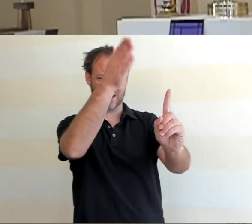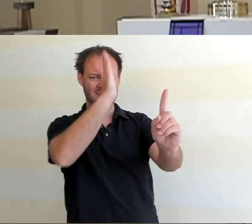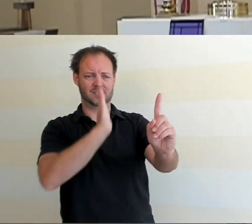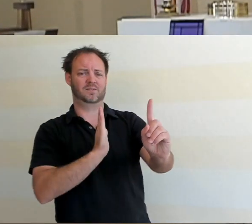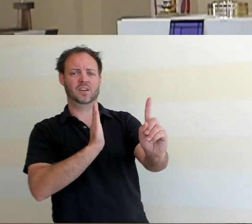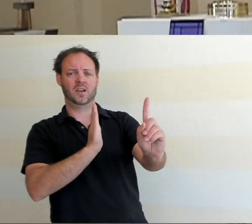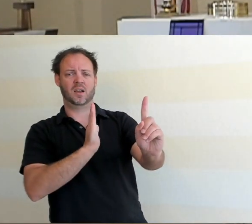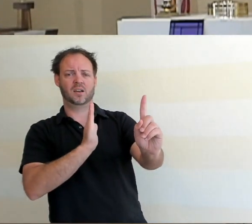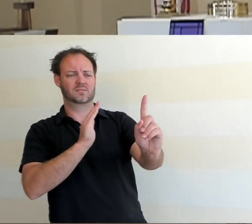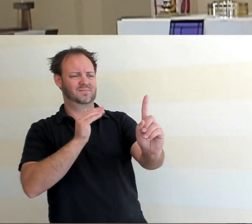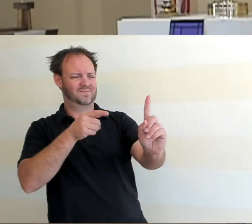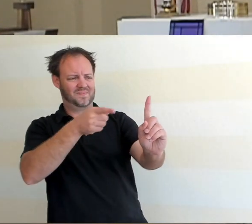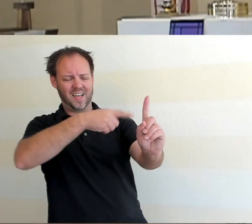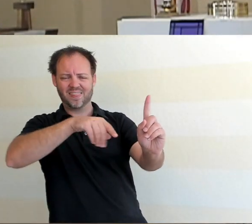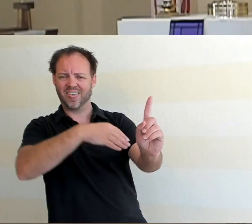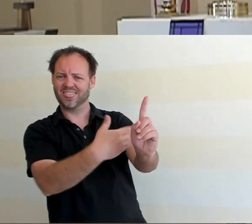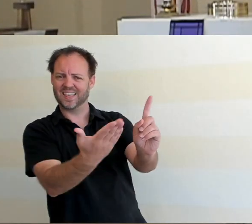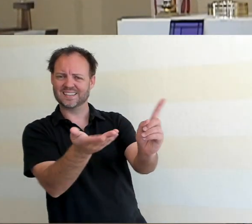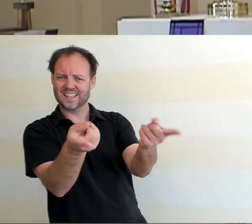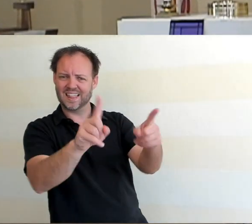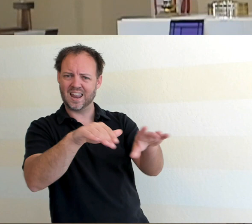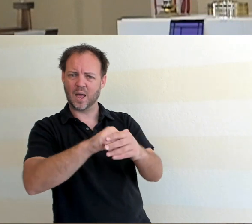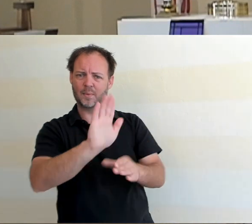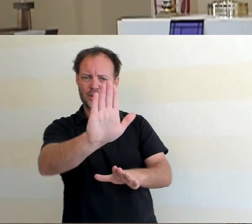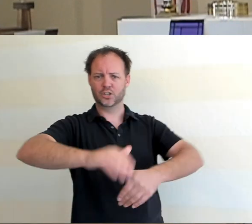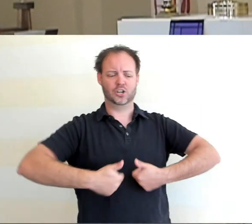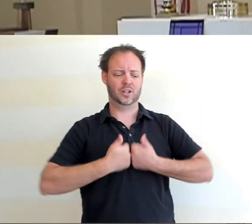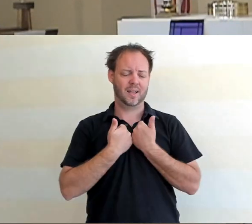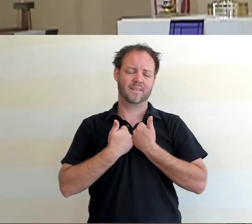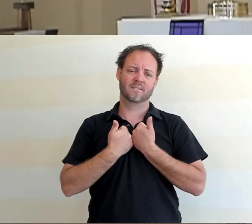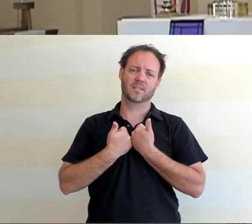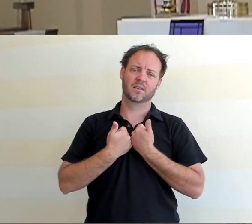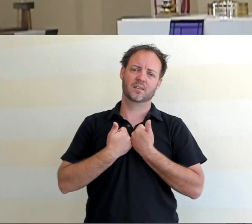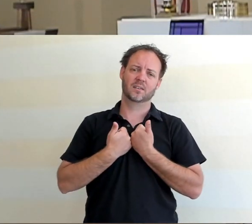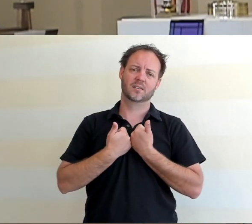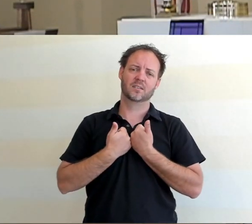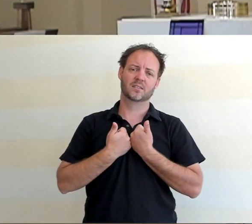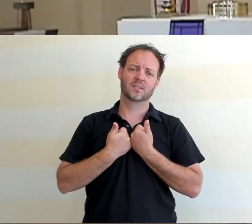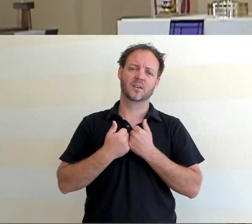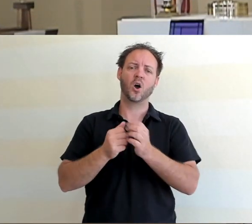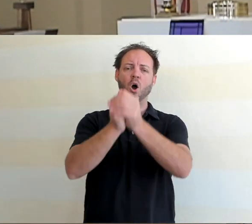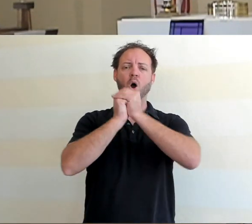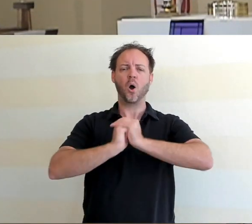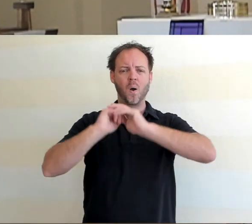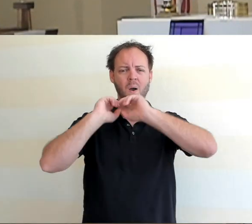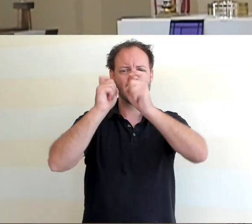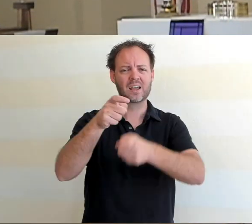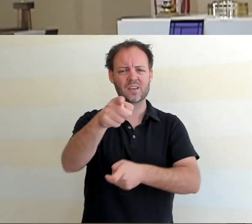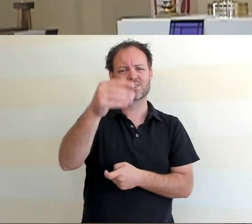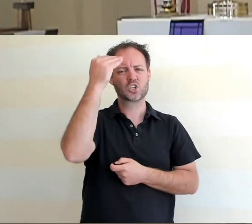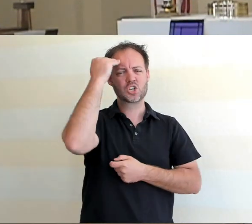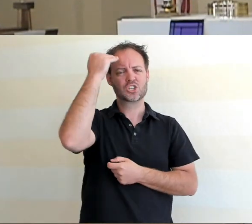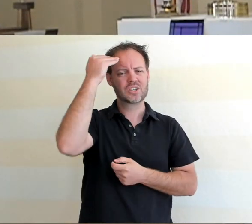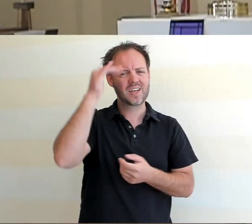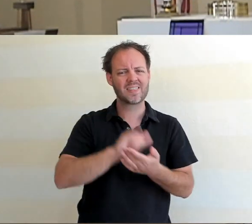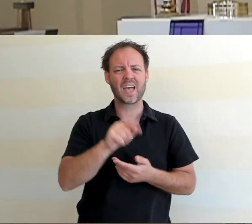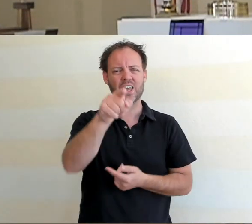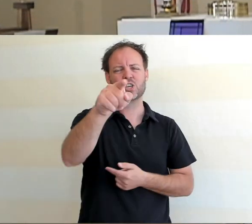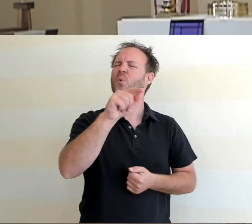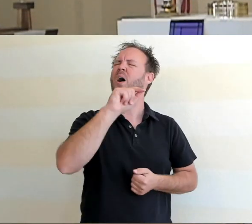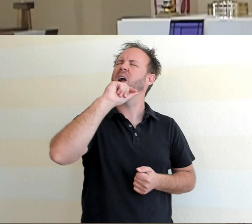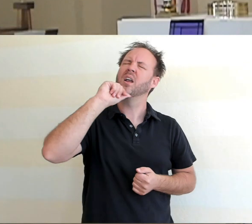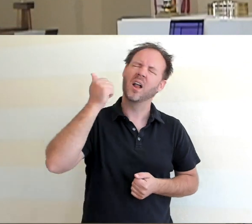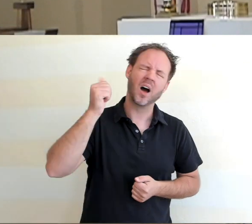the events and the things that are happening in your life. Prayer gives you a certainty that you are